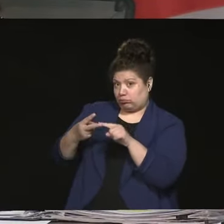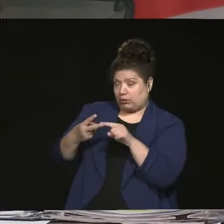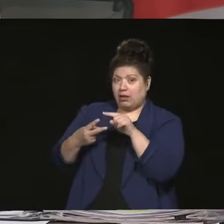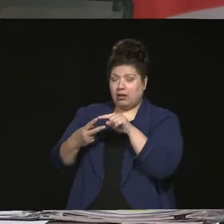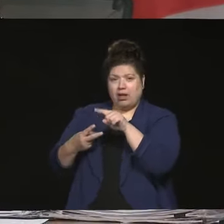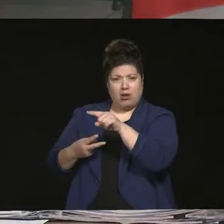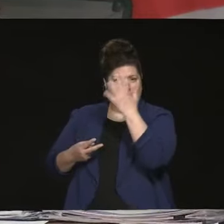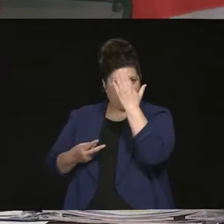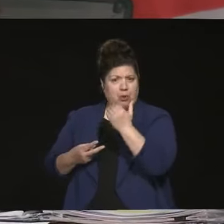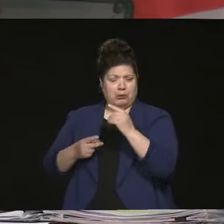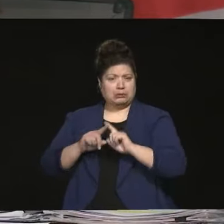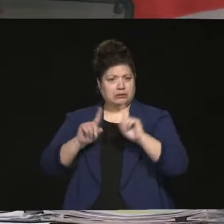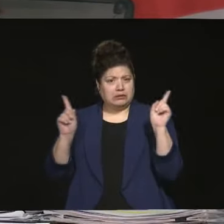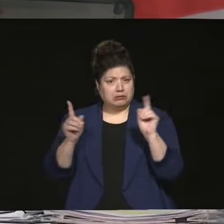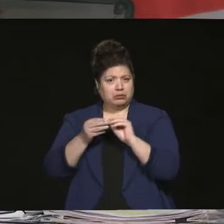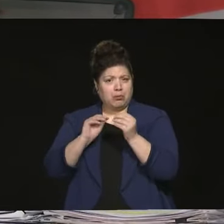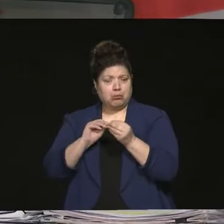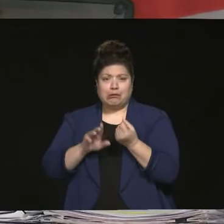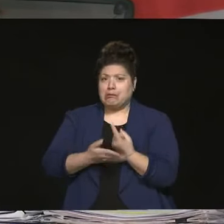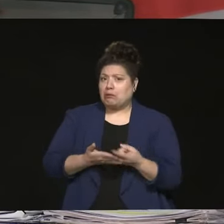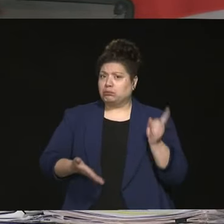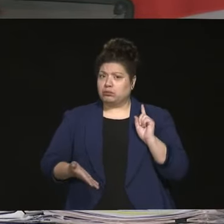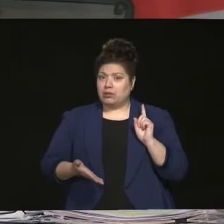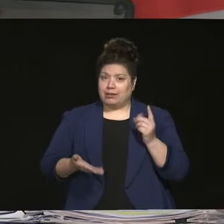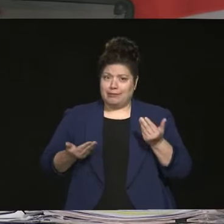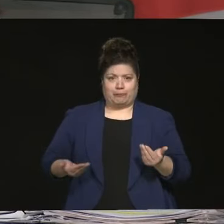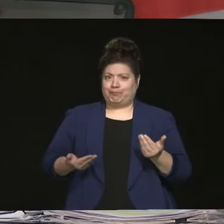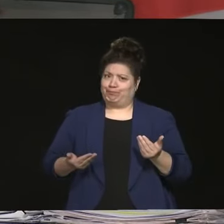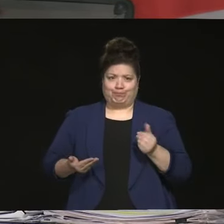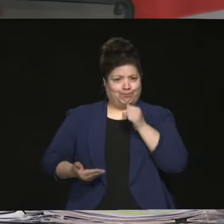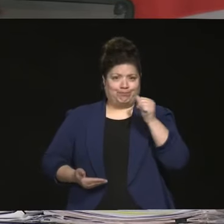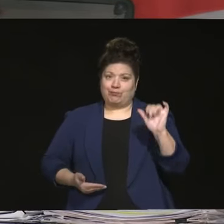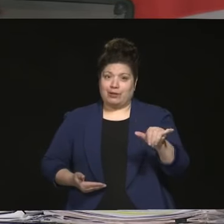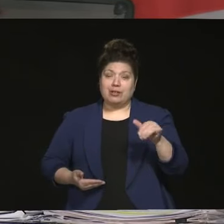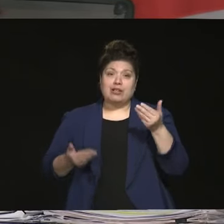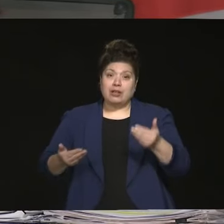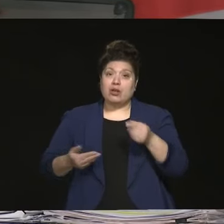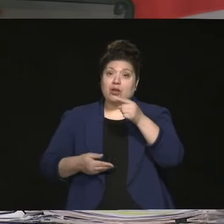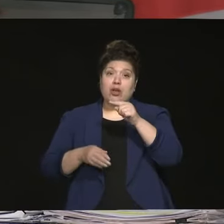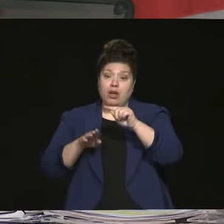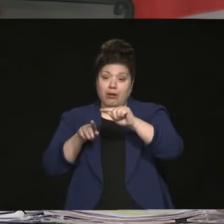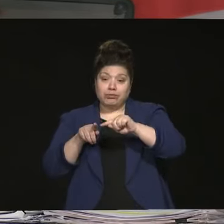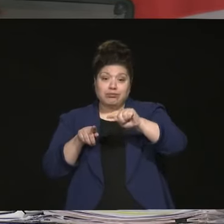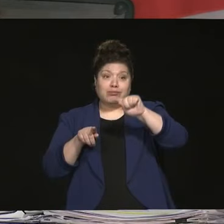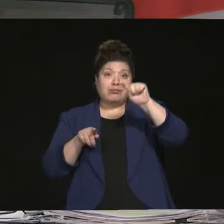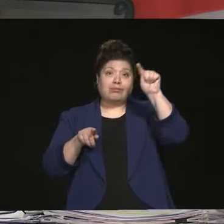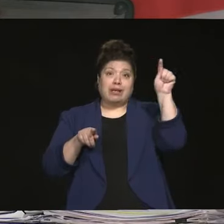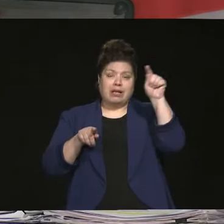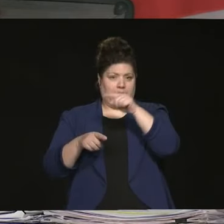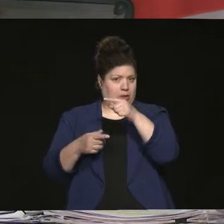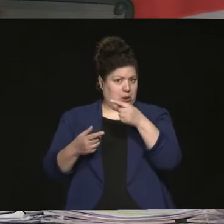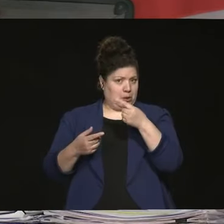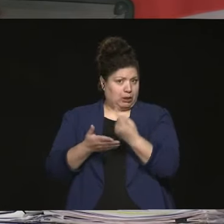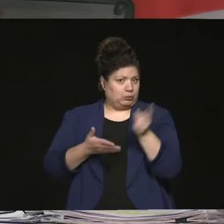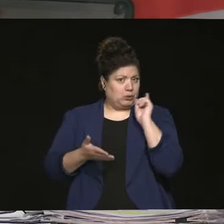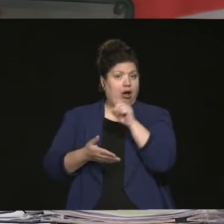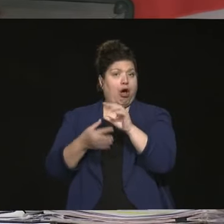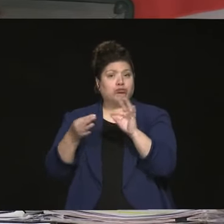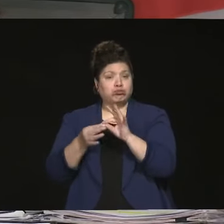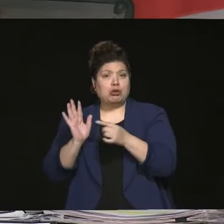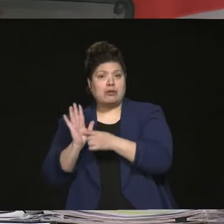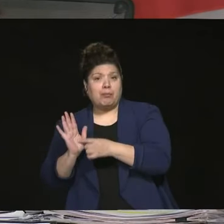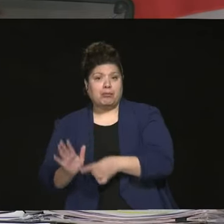B, what does it tell us about the curve we're following? Last week you presented us with 4 scenarios with 4 rates of infection,